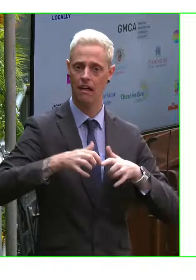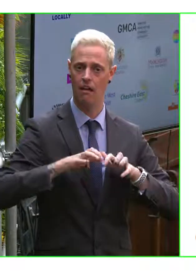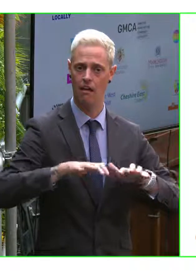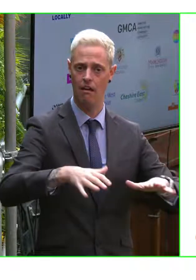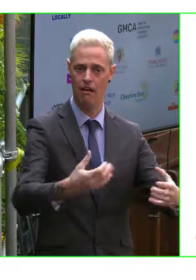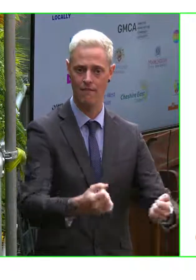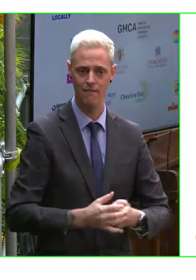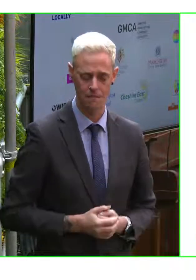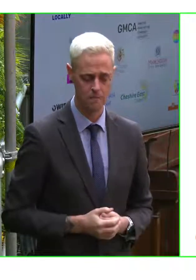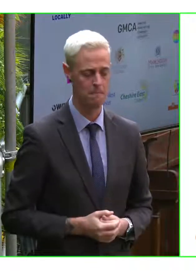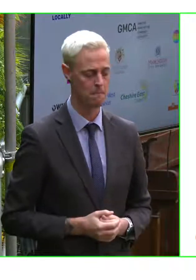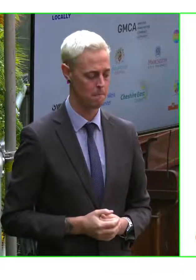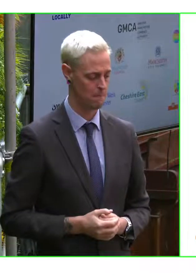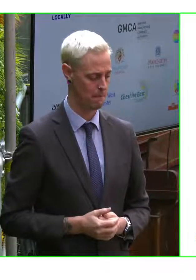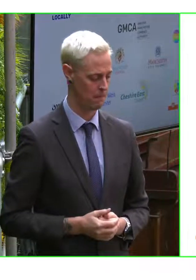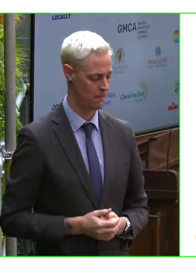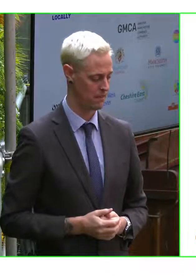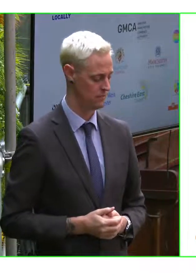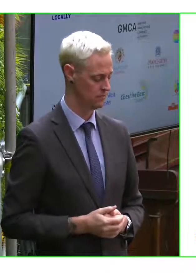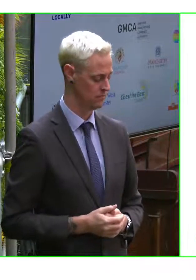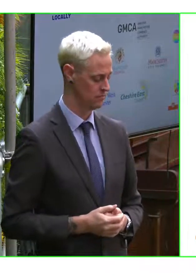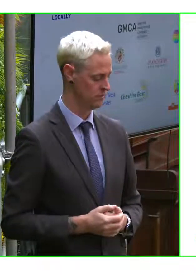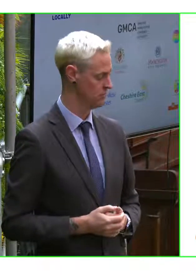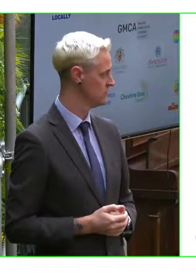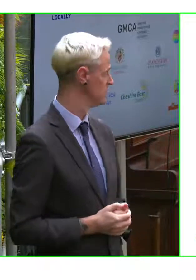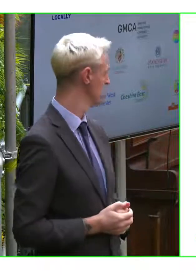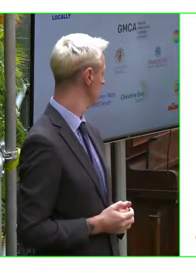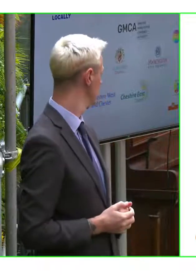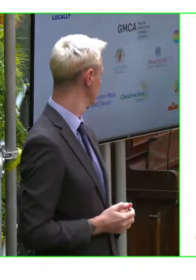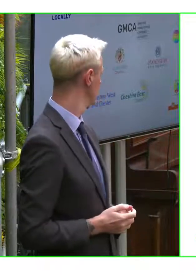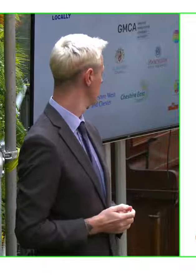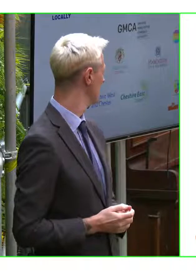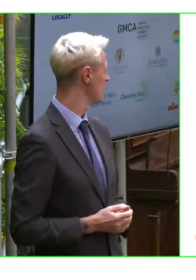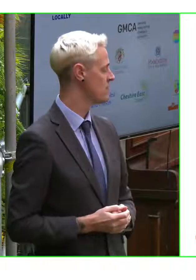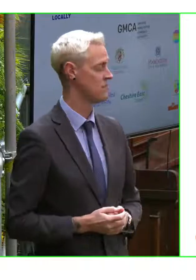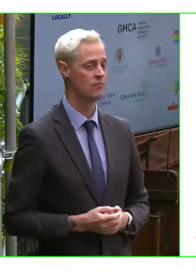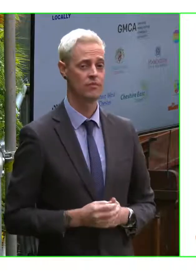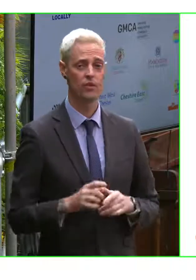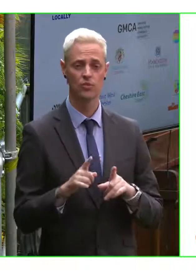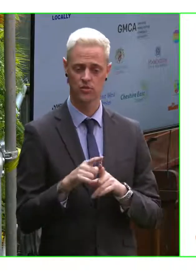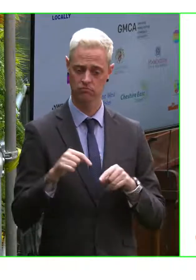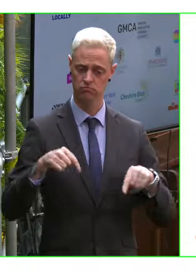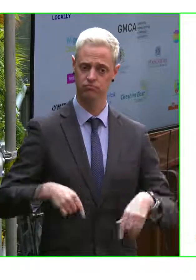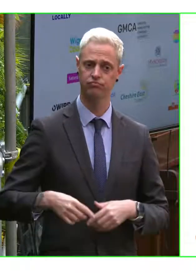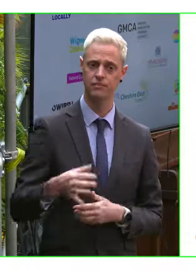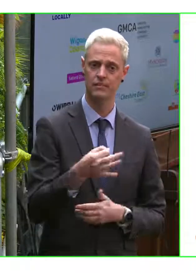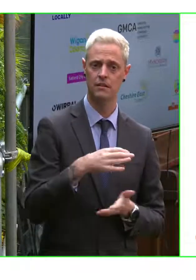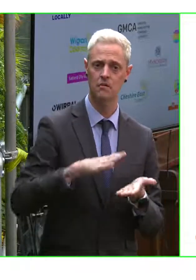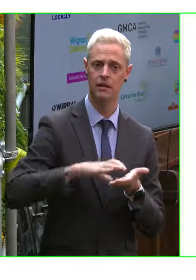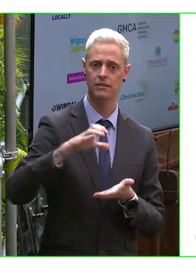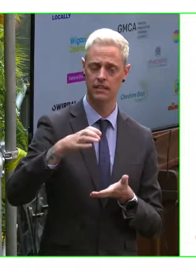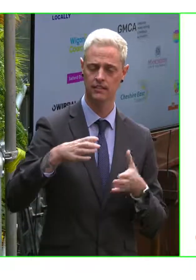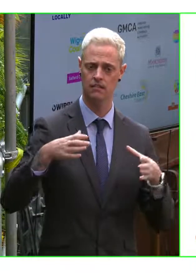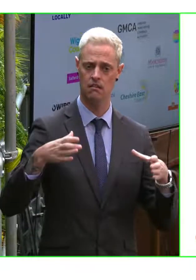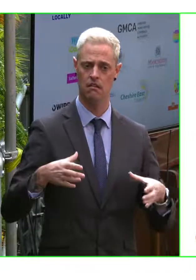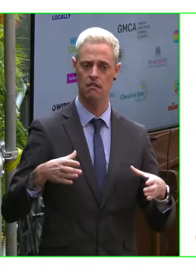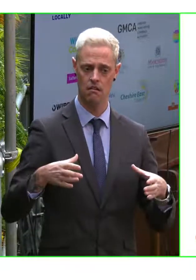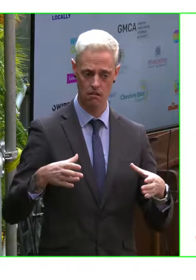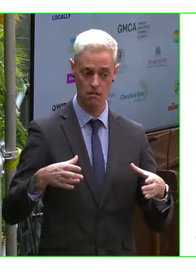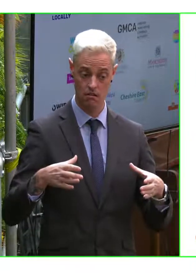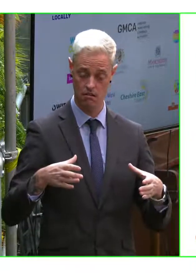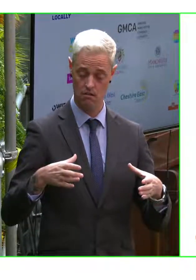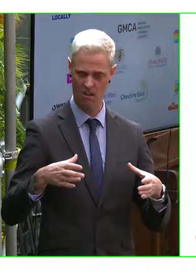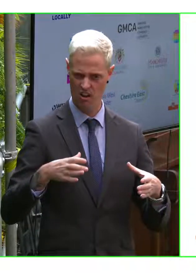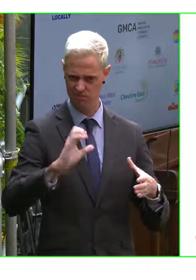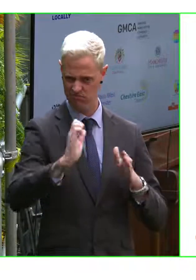that information. I think the final one is just on the City of Manchester. So we're just concluding, again, another action plan that includes it all. But the